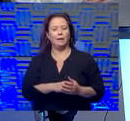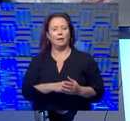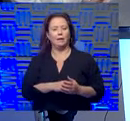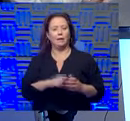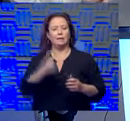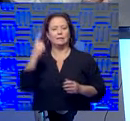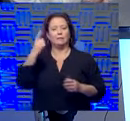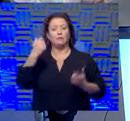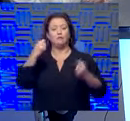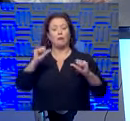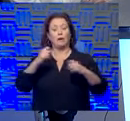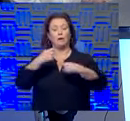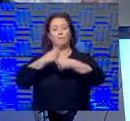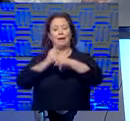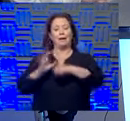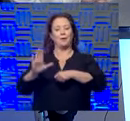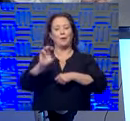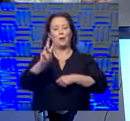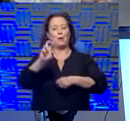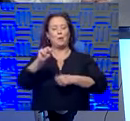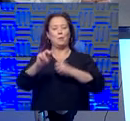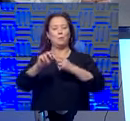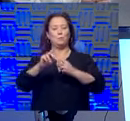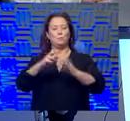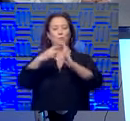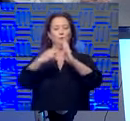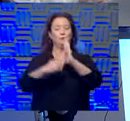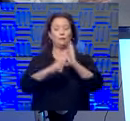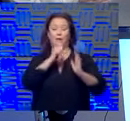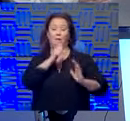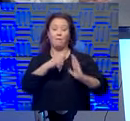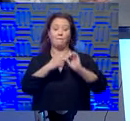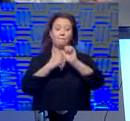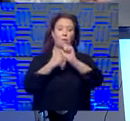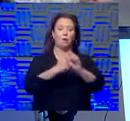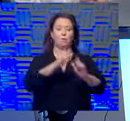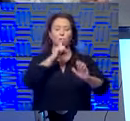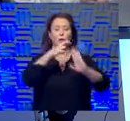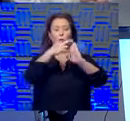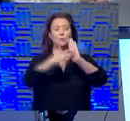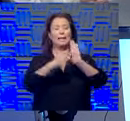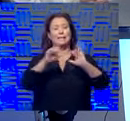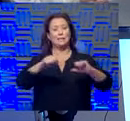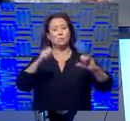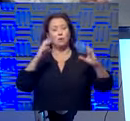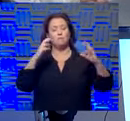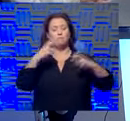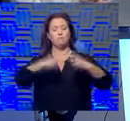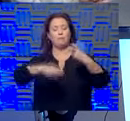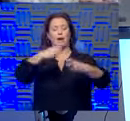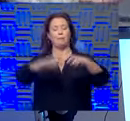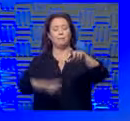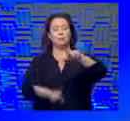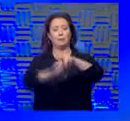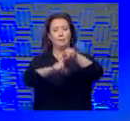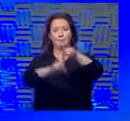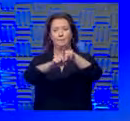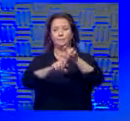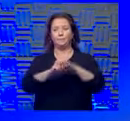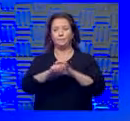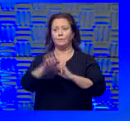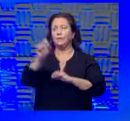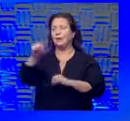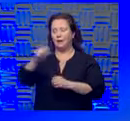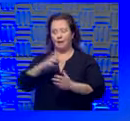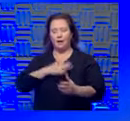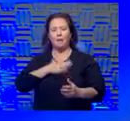trying to create their own reality so they don't have to follow the rules. Mm-hmm. That's what gets us in trouble. Yeah. Yeah, absolutely. I'm glad you mentioned the R